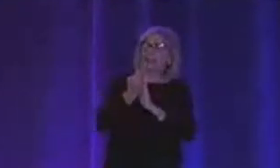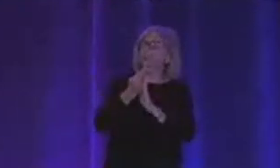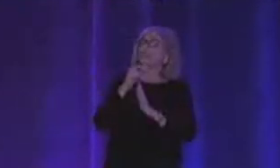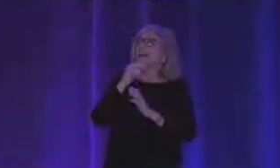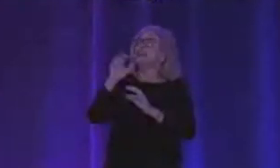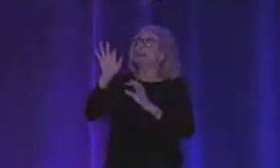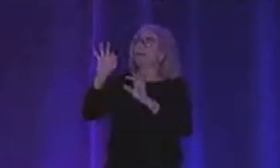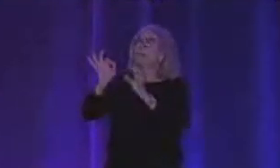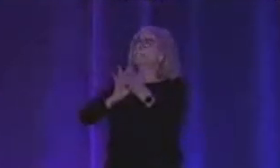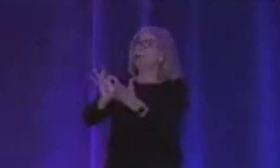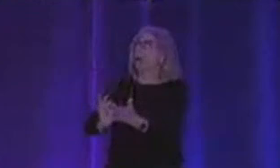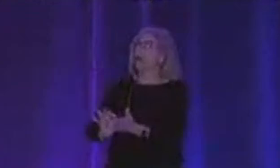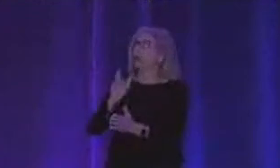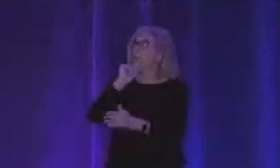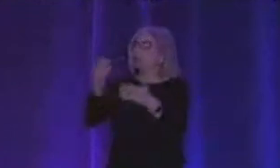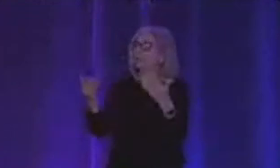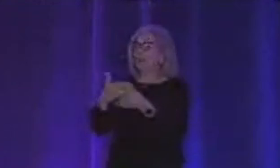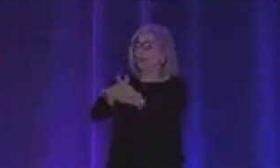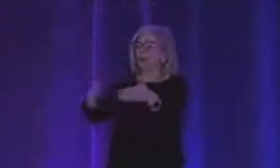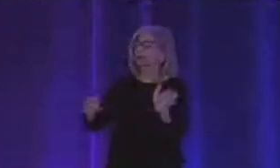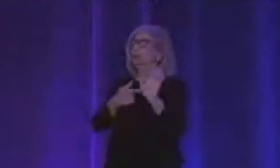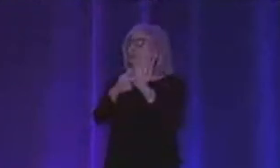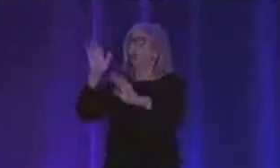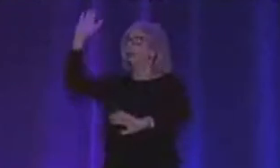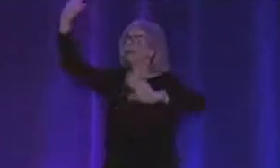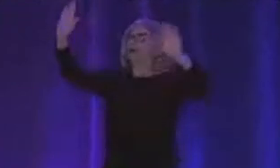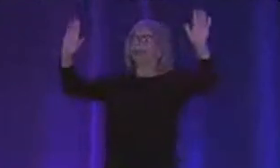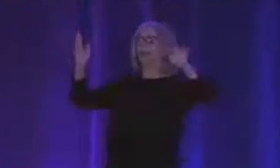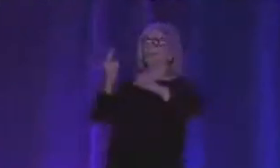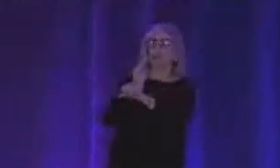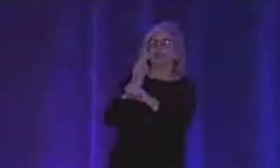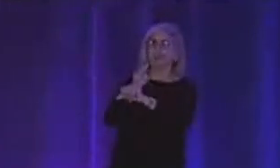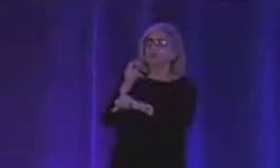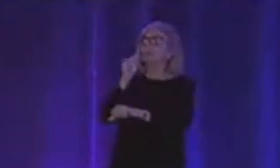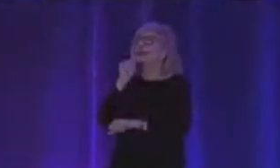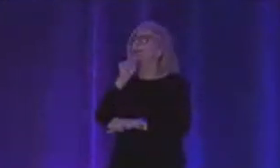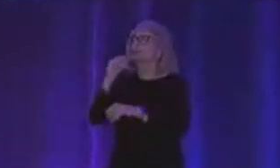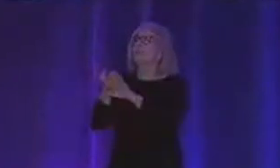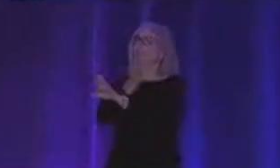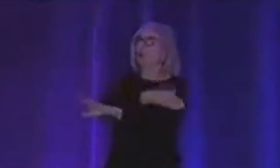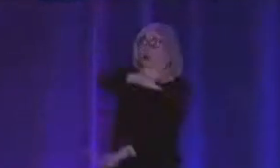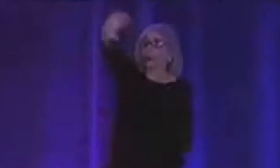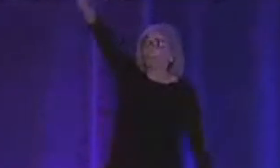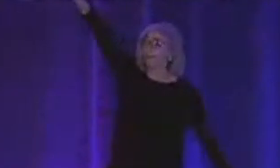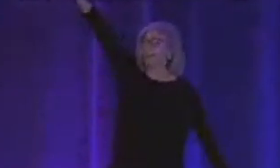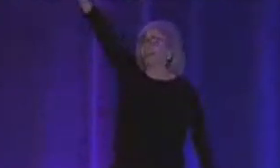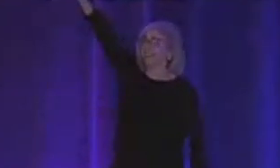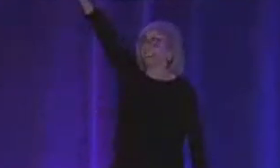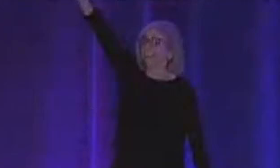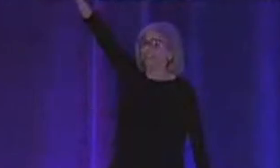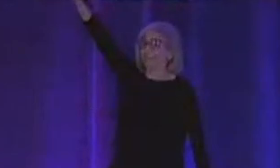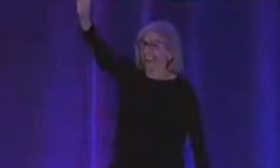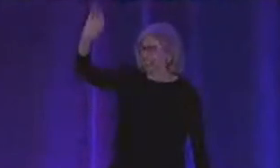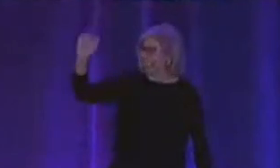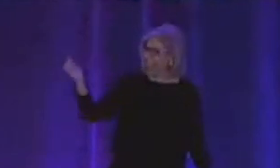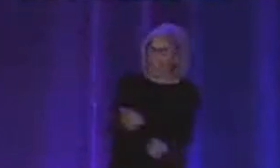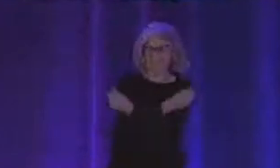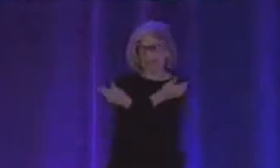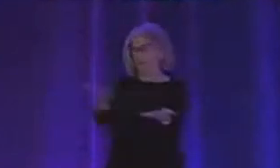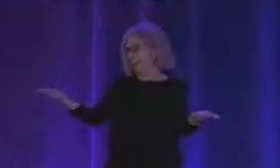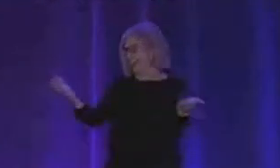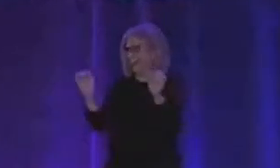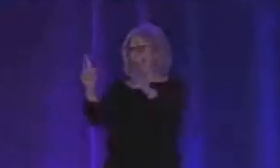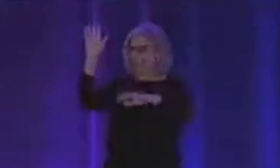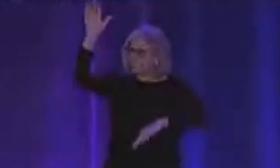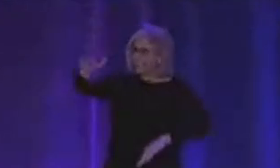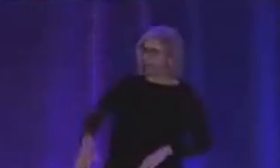poll. Who here in the room, can I get a show of hands, has used a password before? All right, everybody. All right,